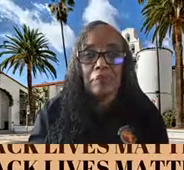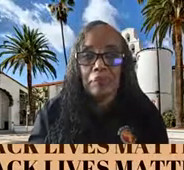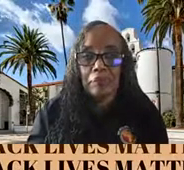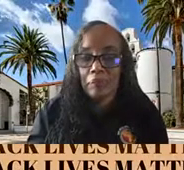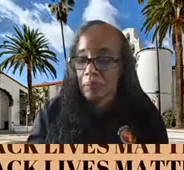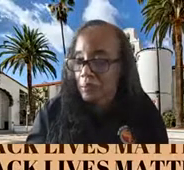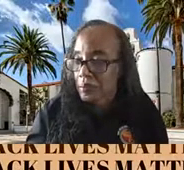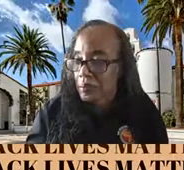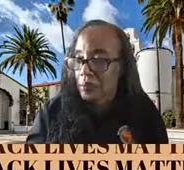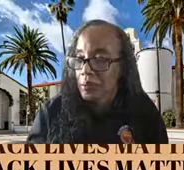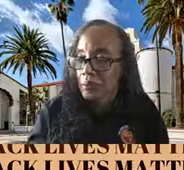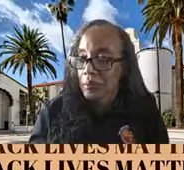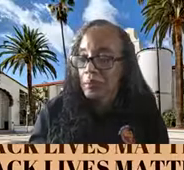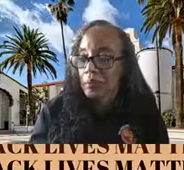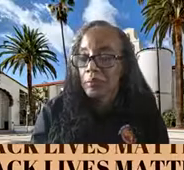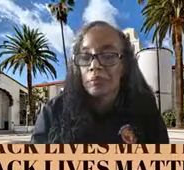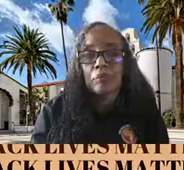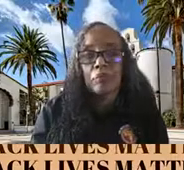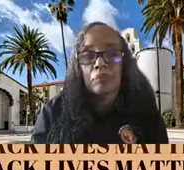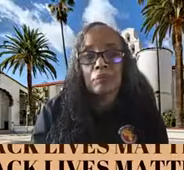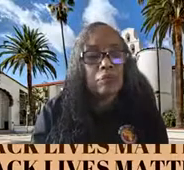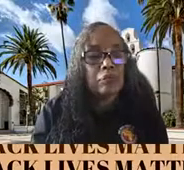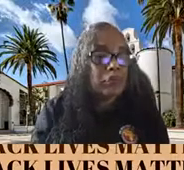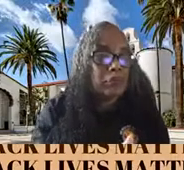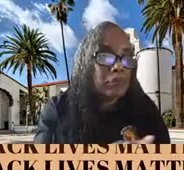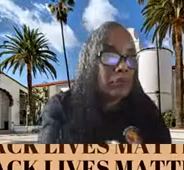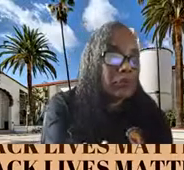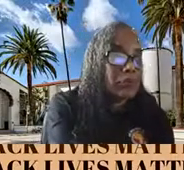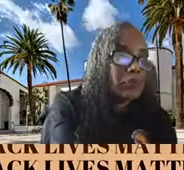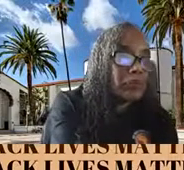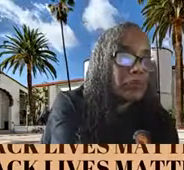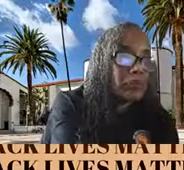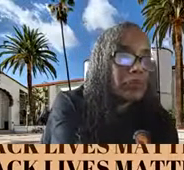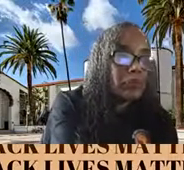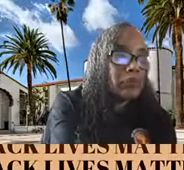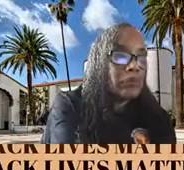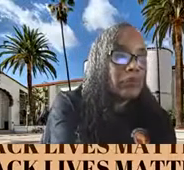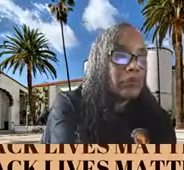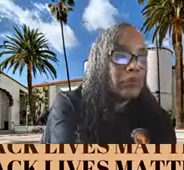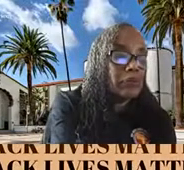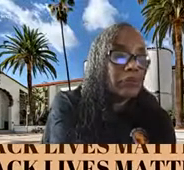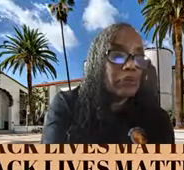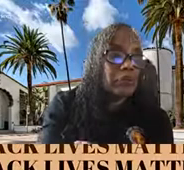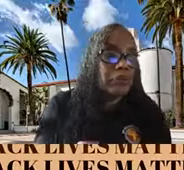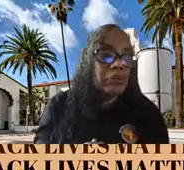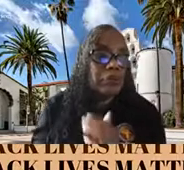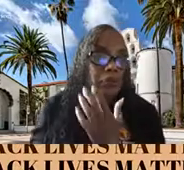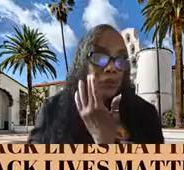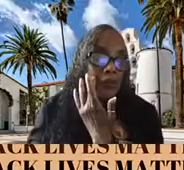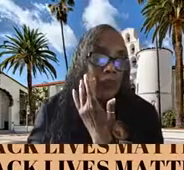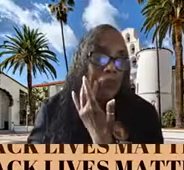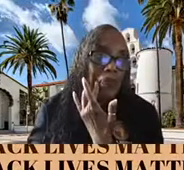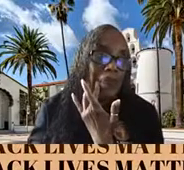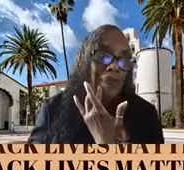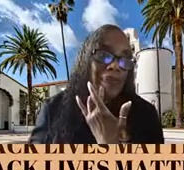that that standard to be able to get a job anywhere, because if you're not holding yourself to a certain standard, then